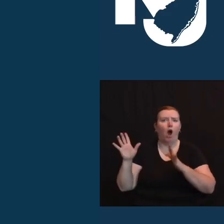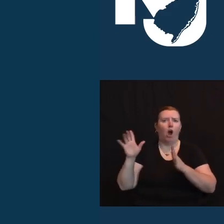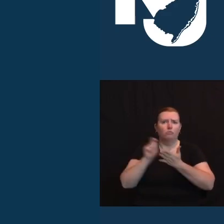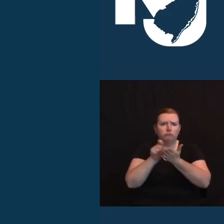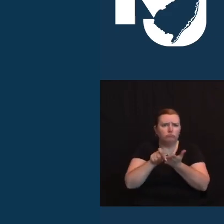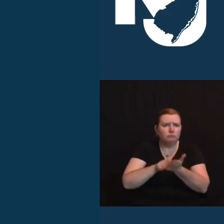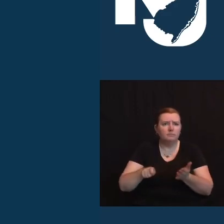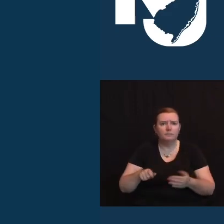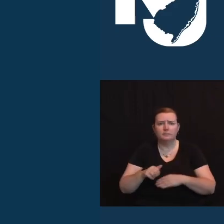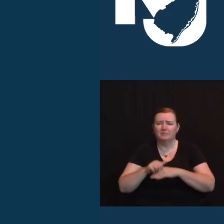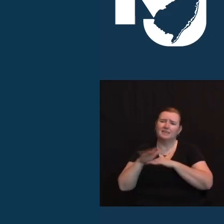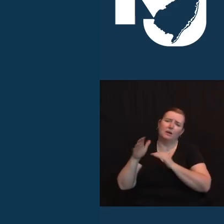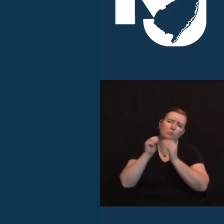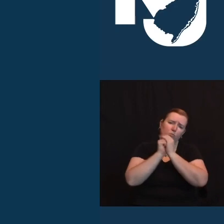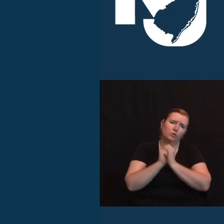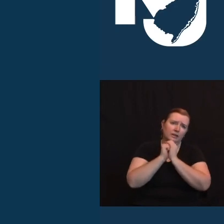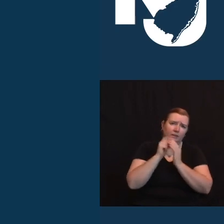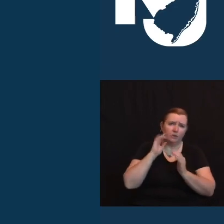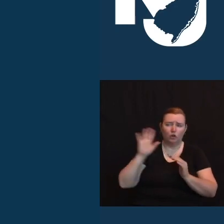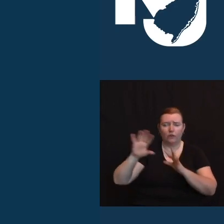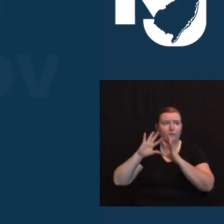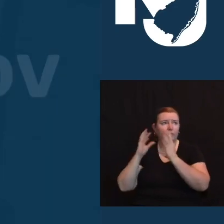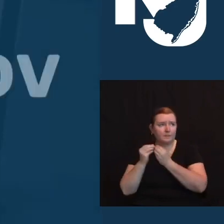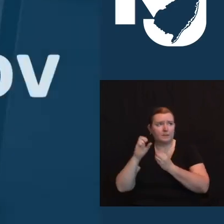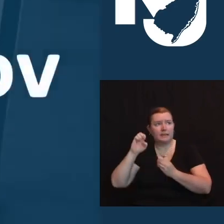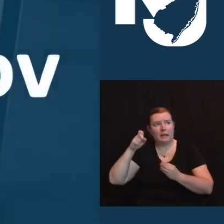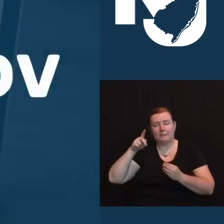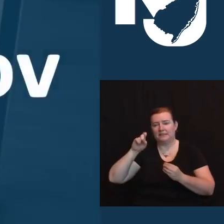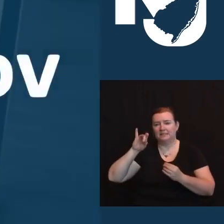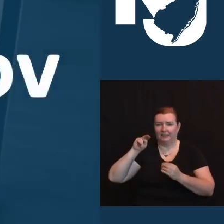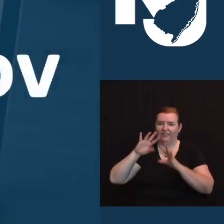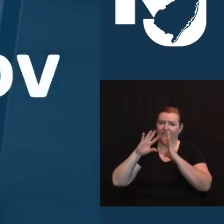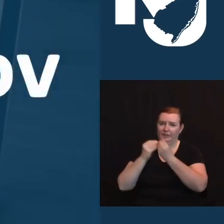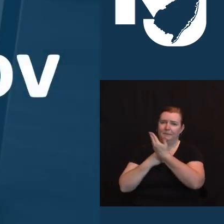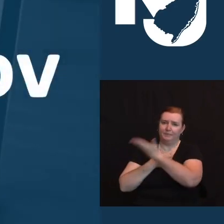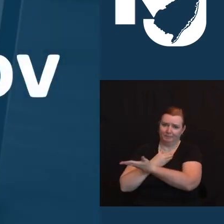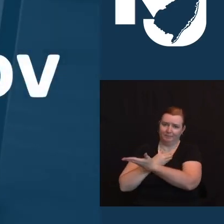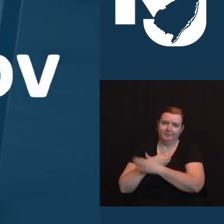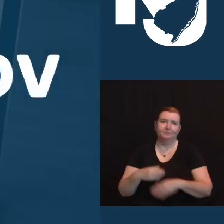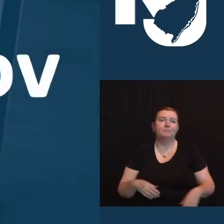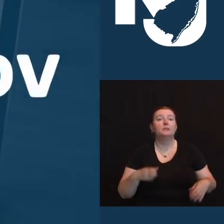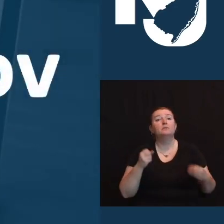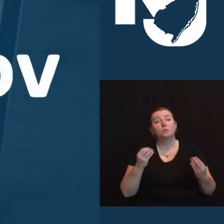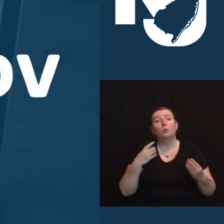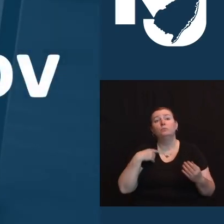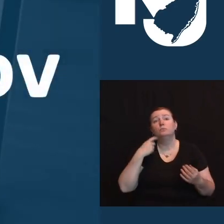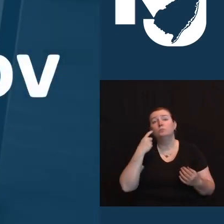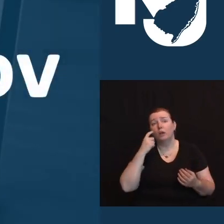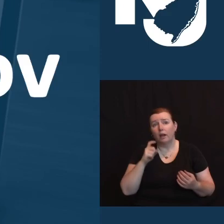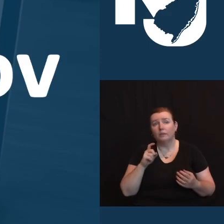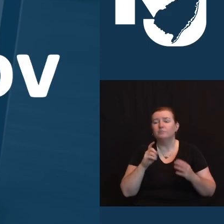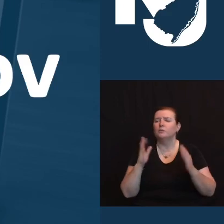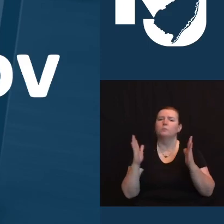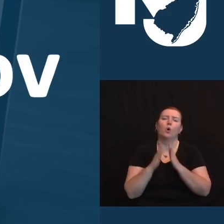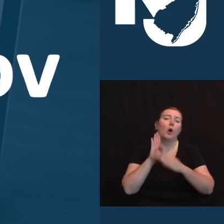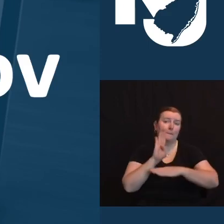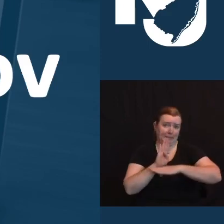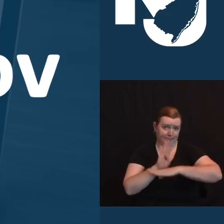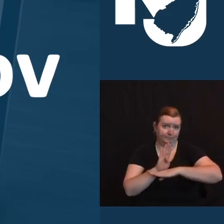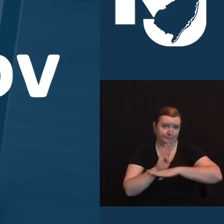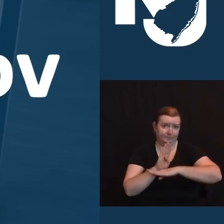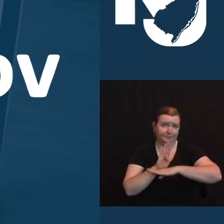colleagues, and all who knew her. Finally, for today, I want to recognize another of the small businesses who the New Jersey